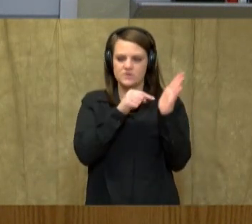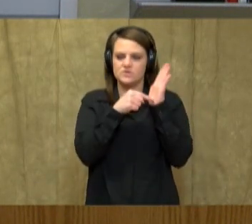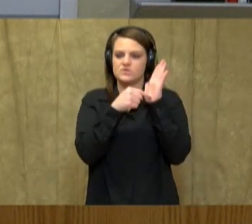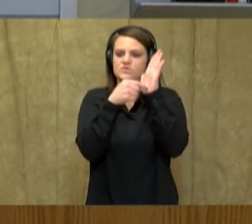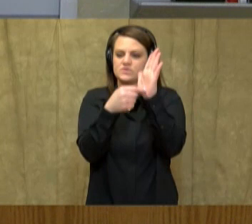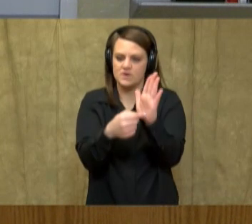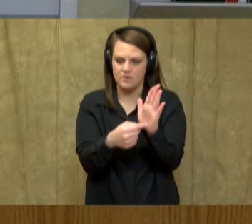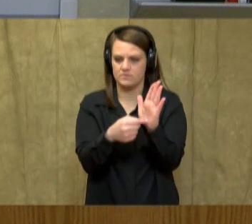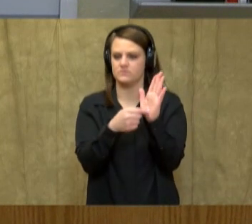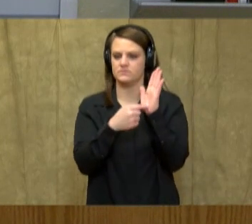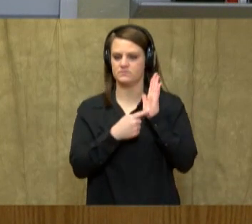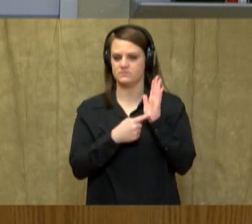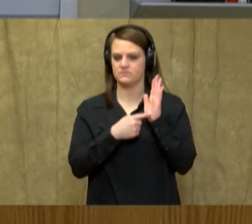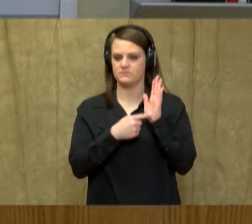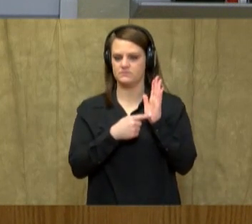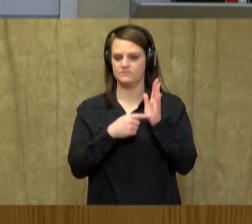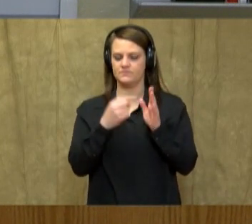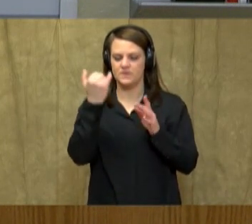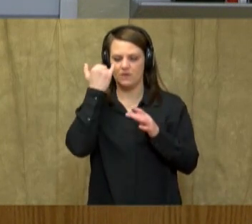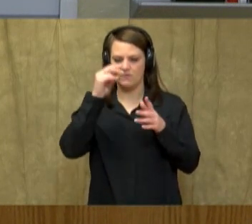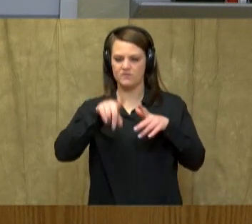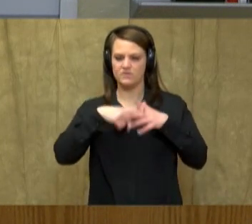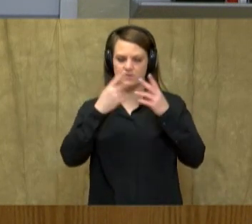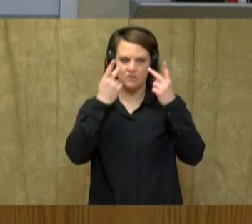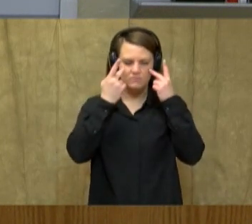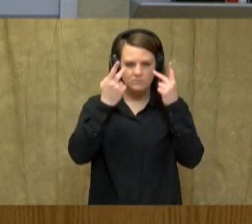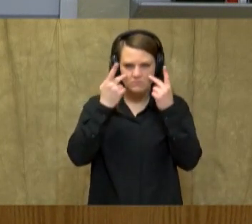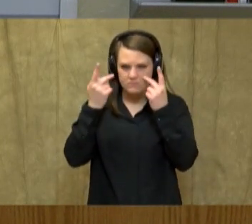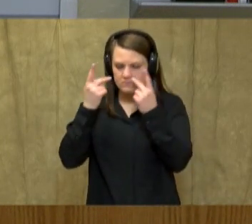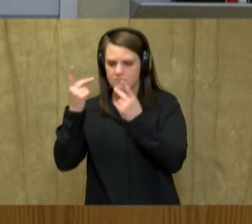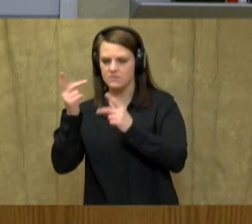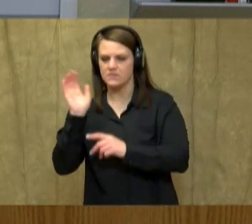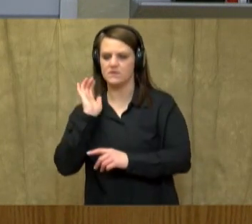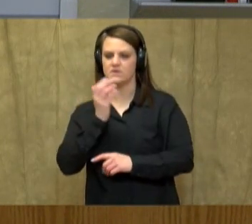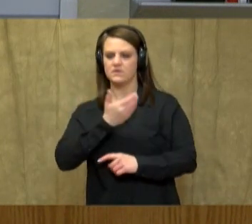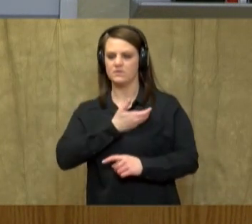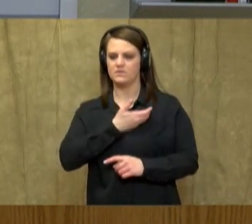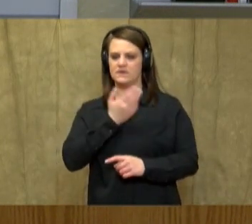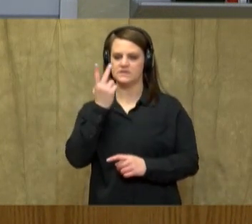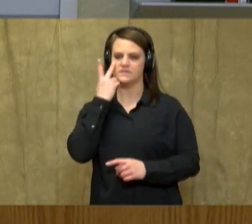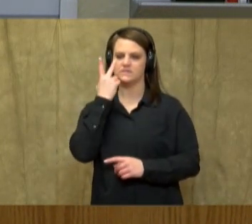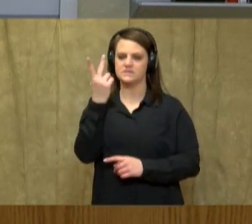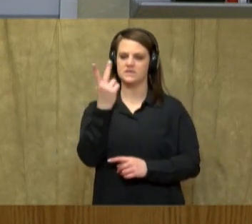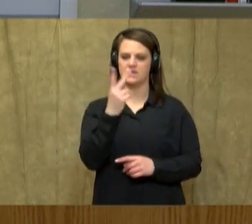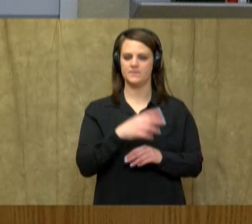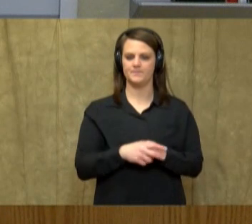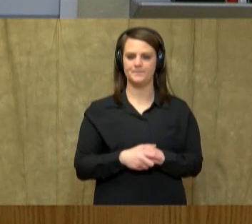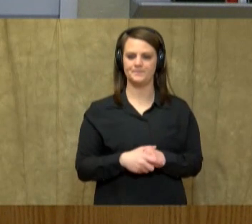expressed. So if you start looking, you can see as we go and start adding in this